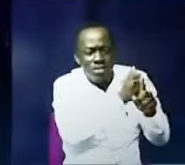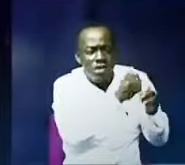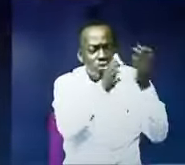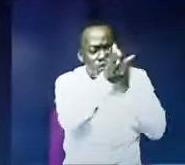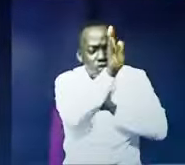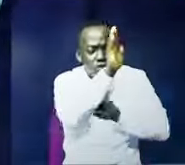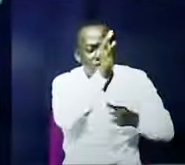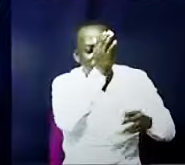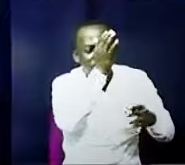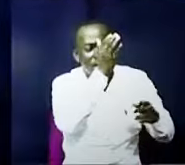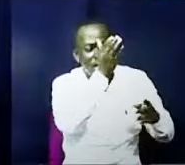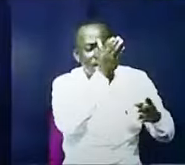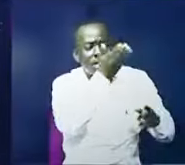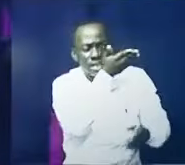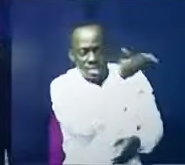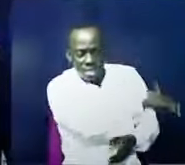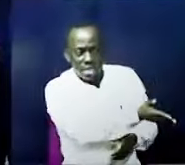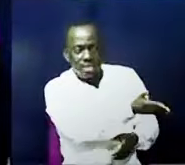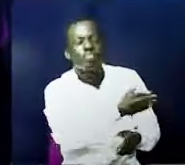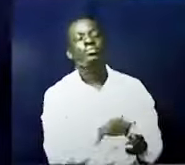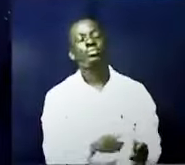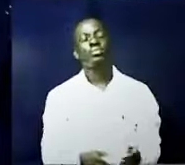humanity.